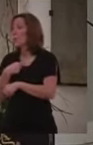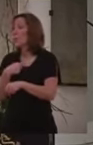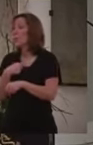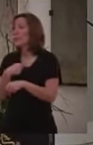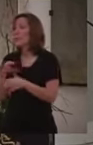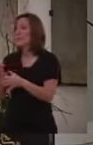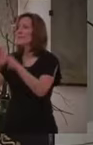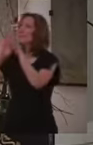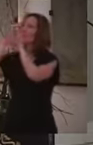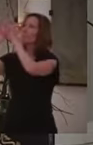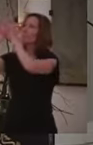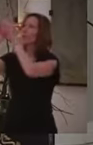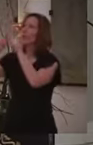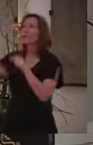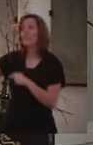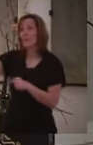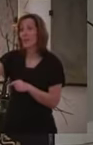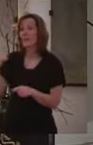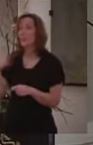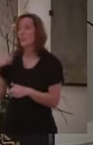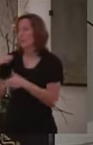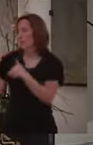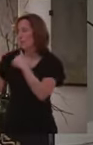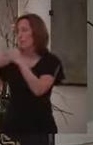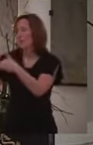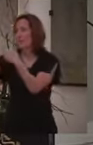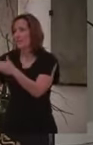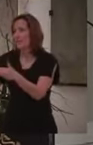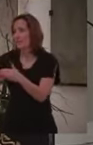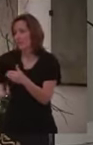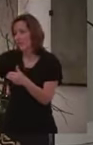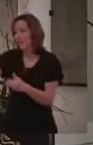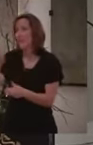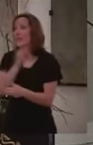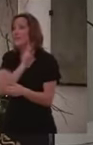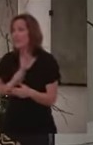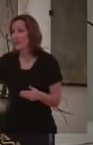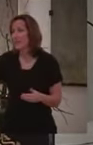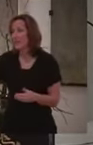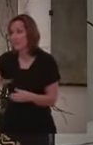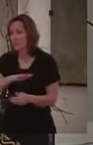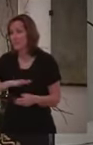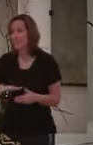we belong to God. We are the heirs of God's kingdom.